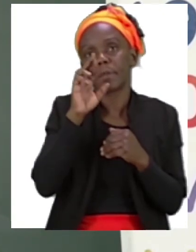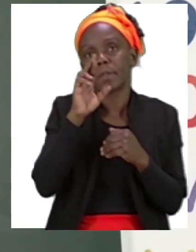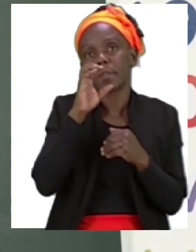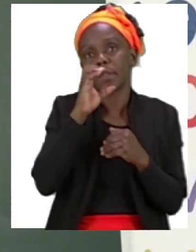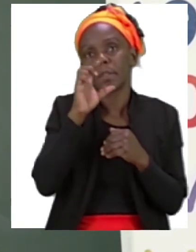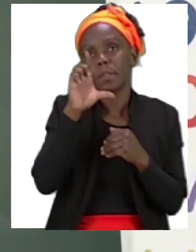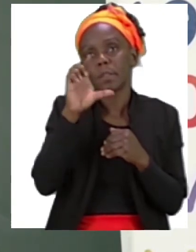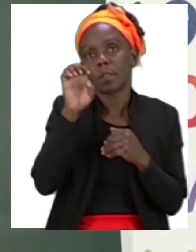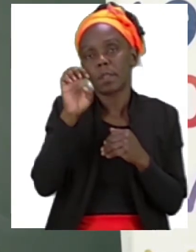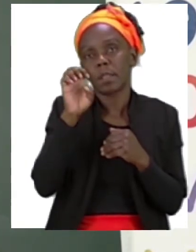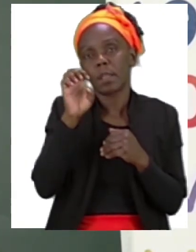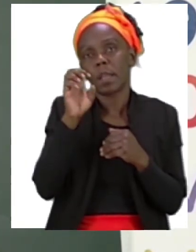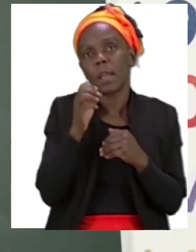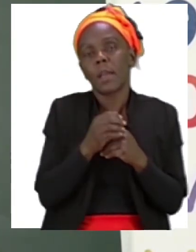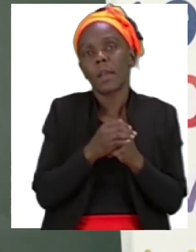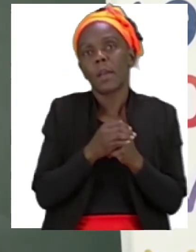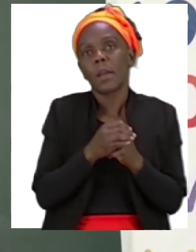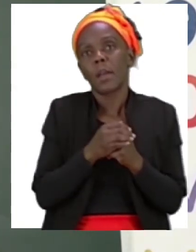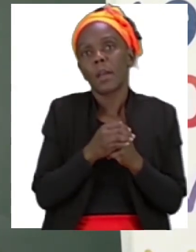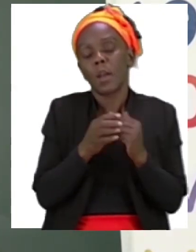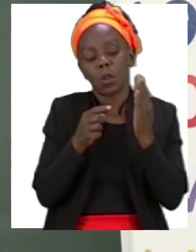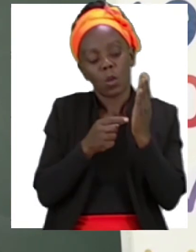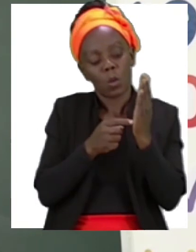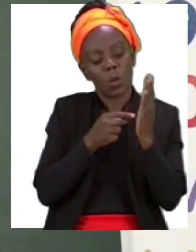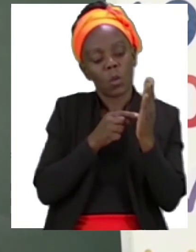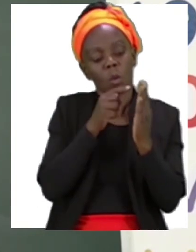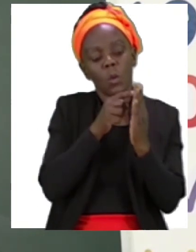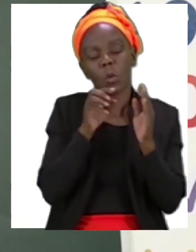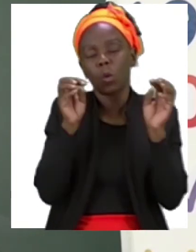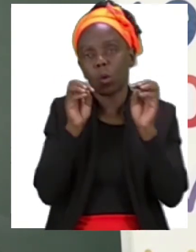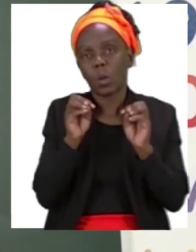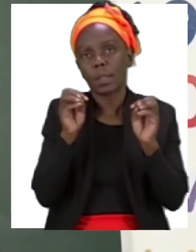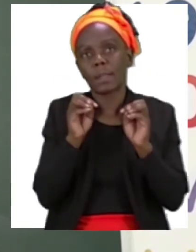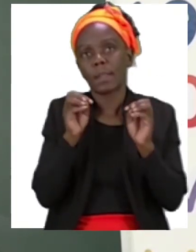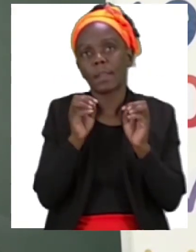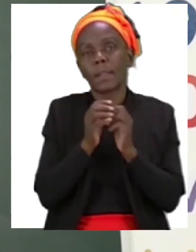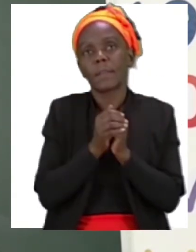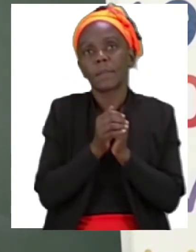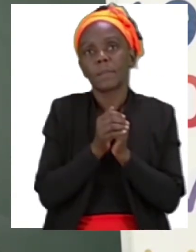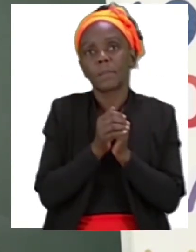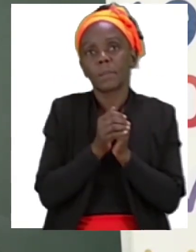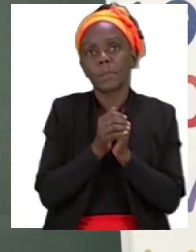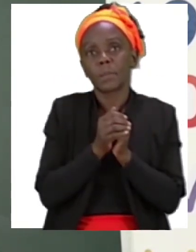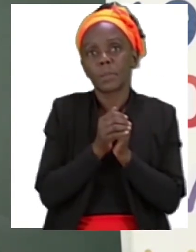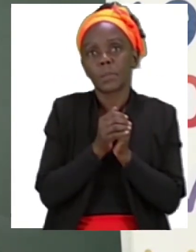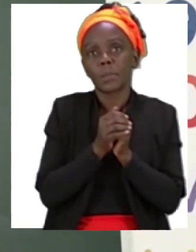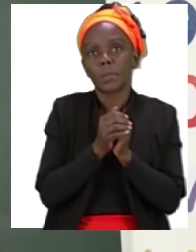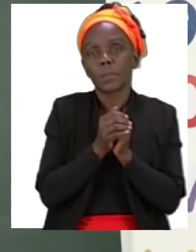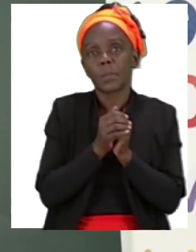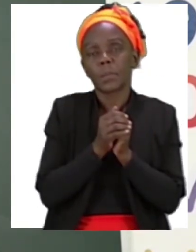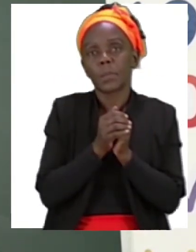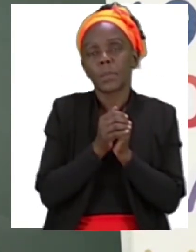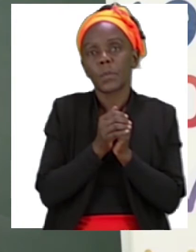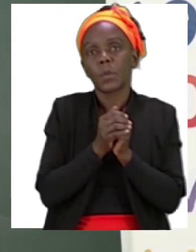no corners, and we say circle. You're going to be using the red